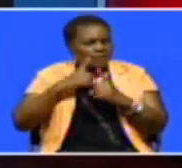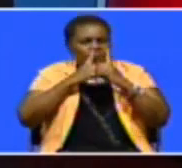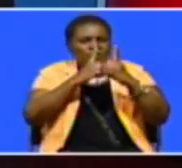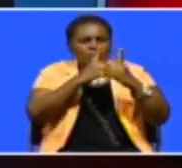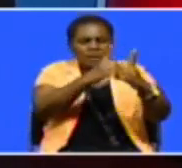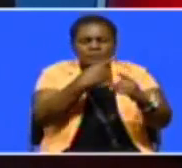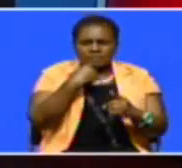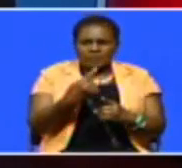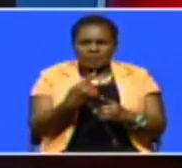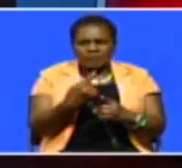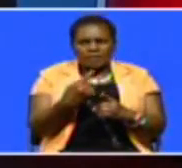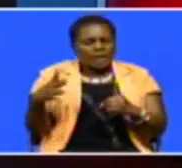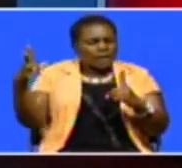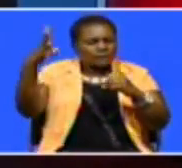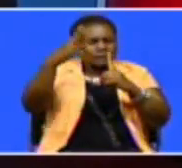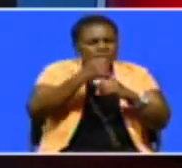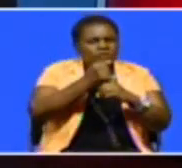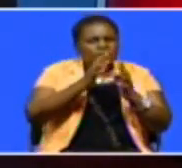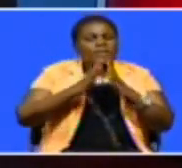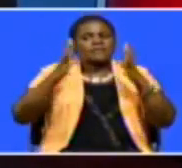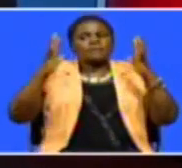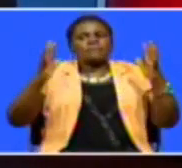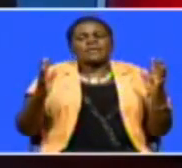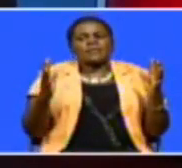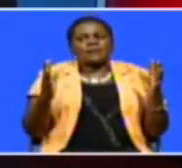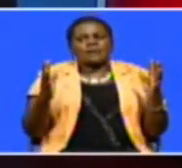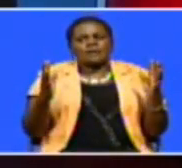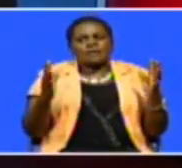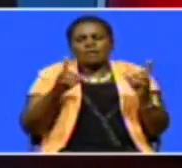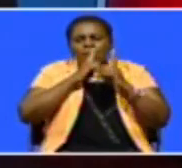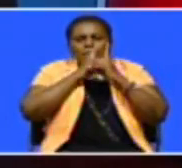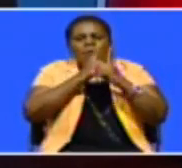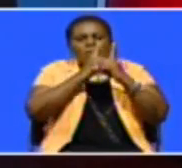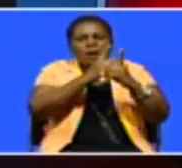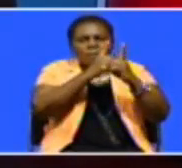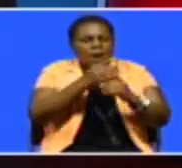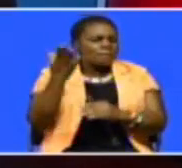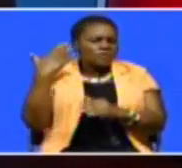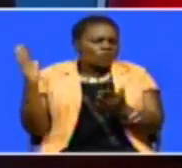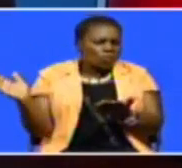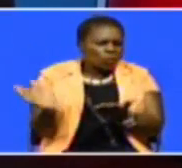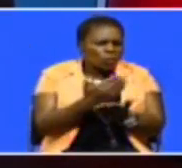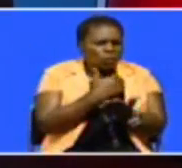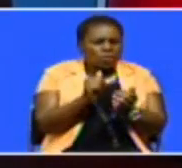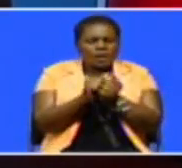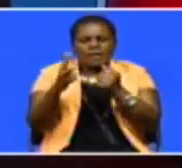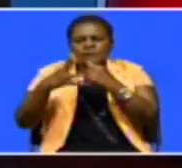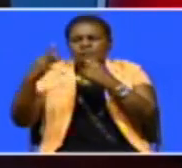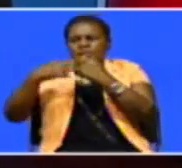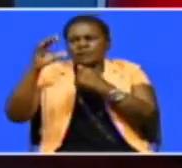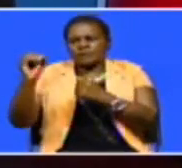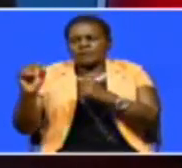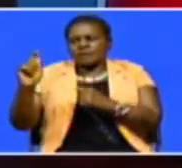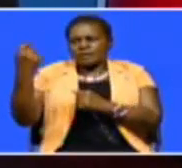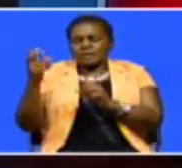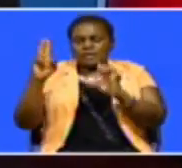Have termed as tremendous improvement for a park whose population of rhinos was wiped out in the 1980s. As Kenya